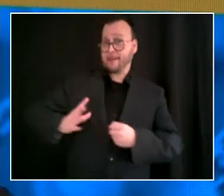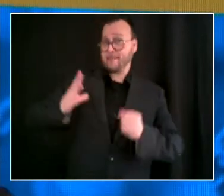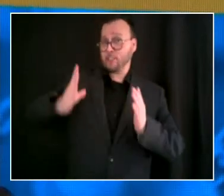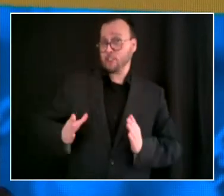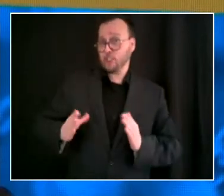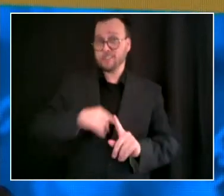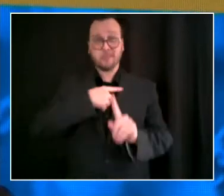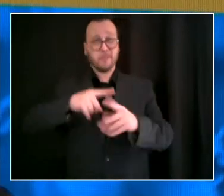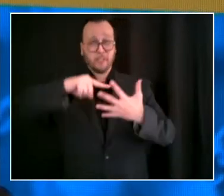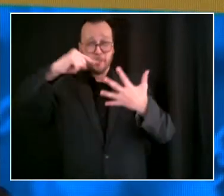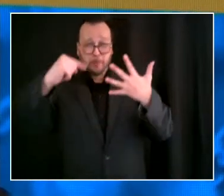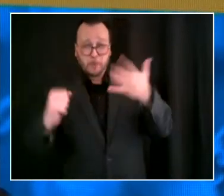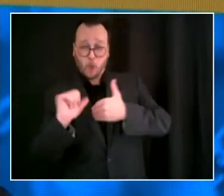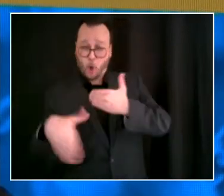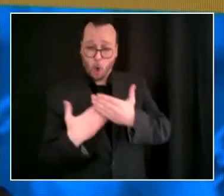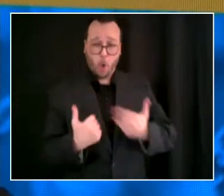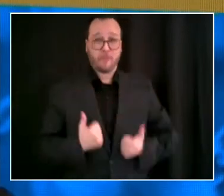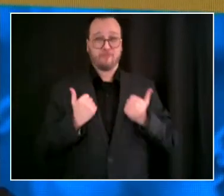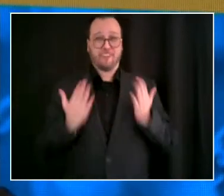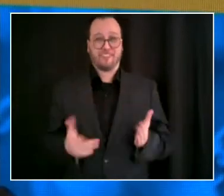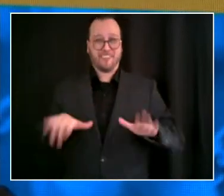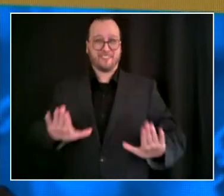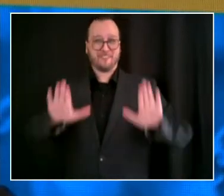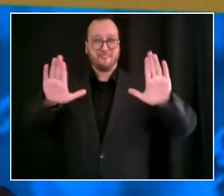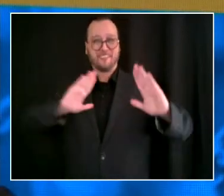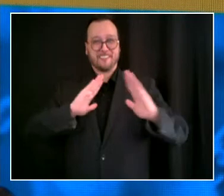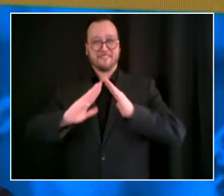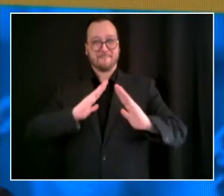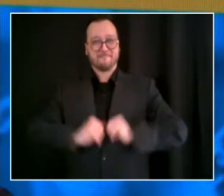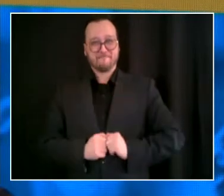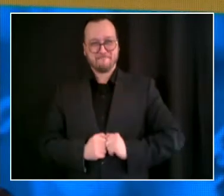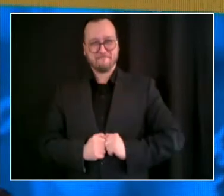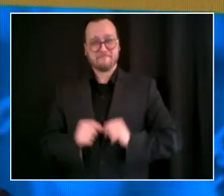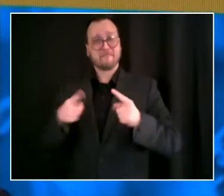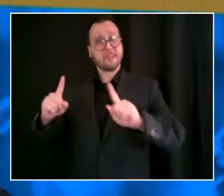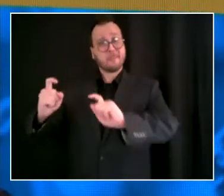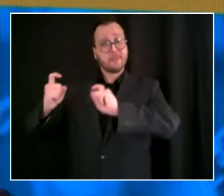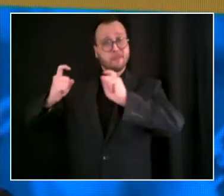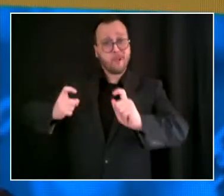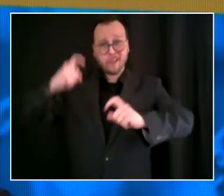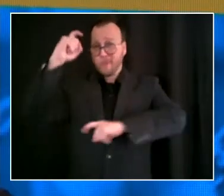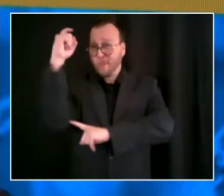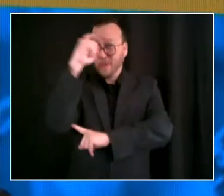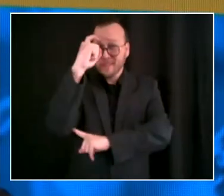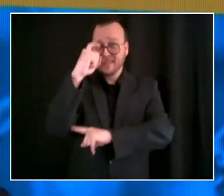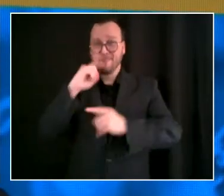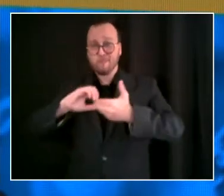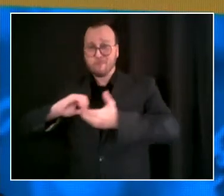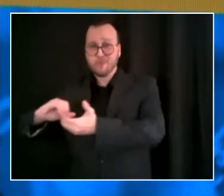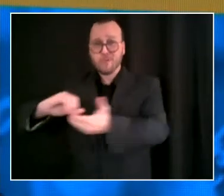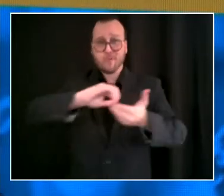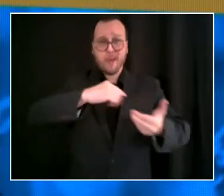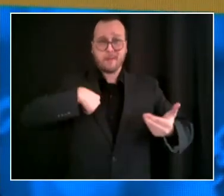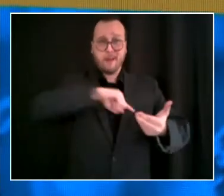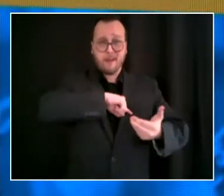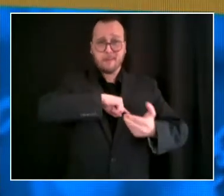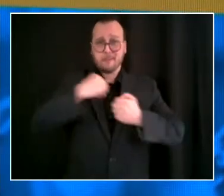the residents of this great city. May they be granted wisdom to unite us,